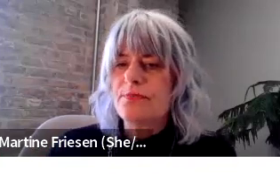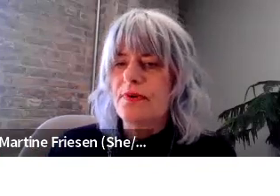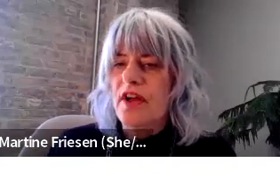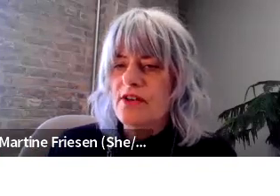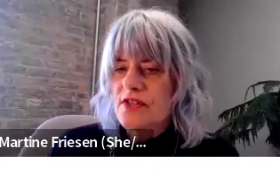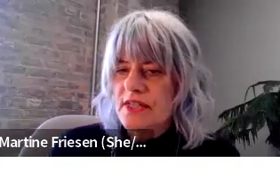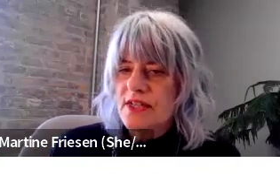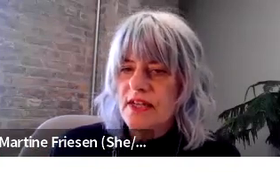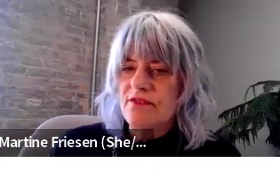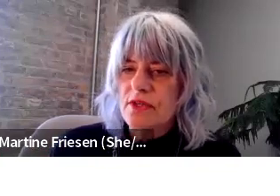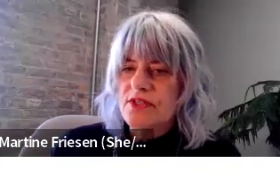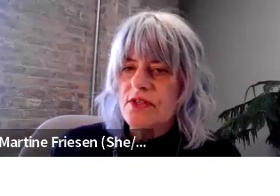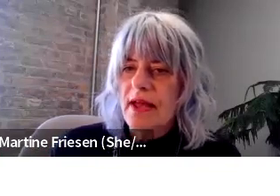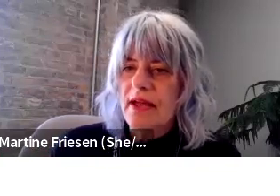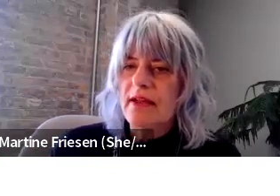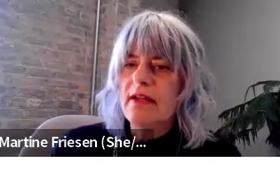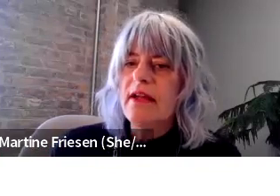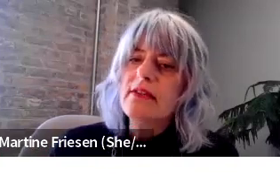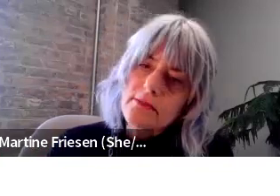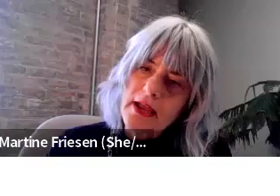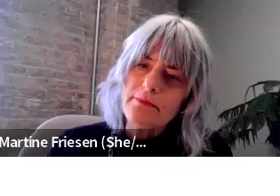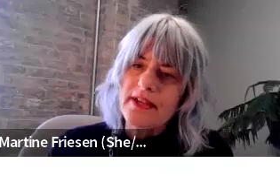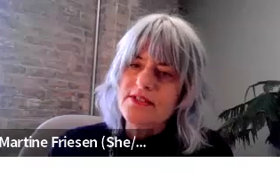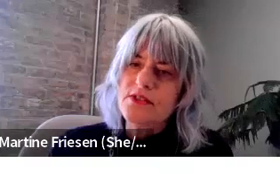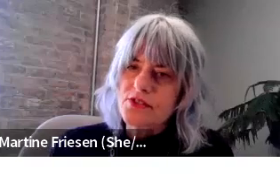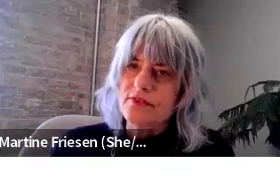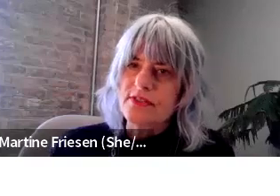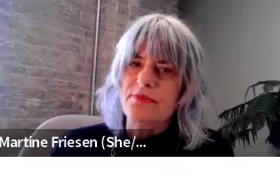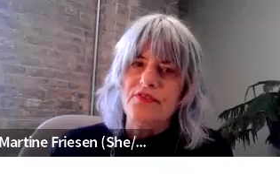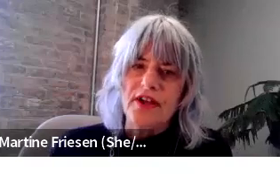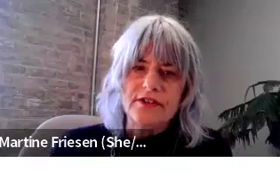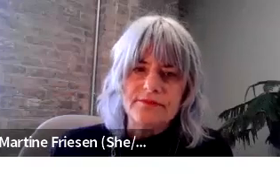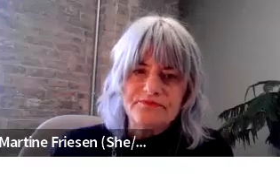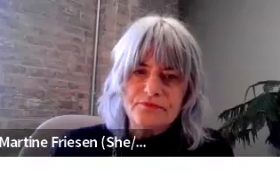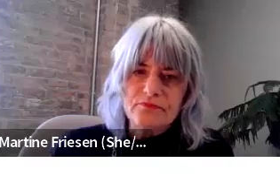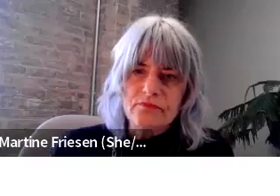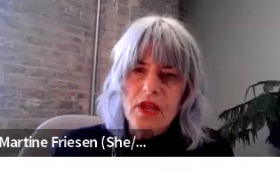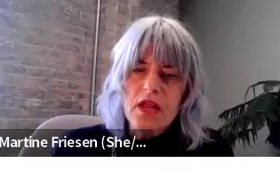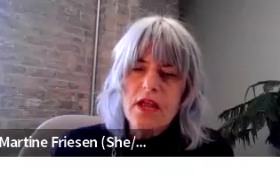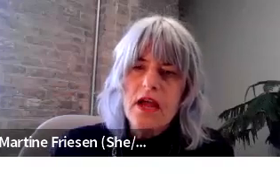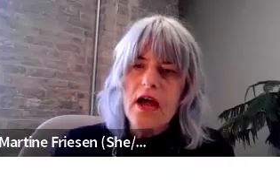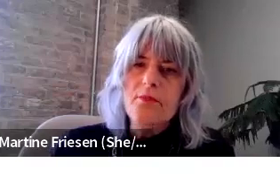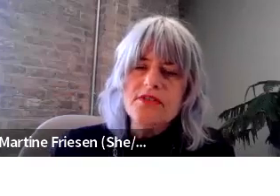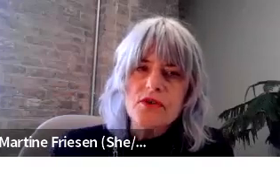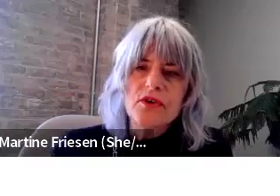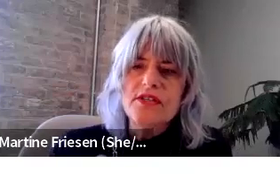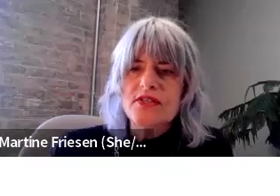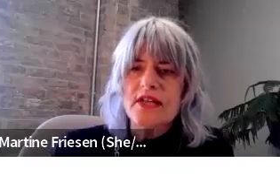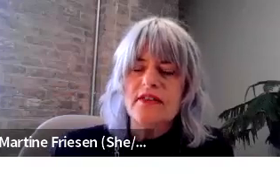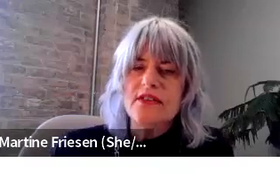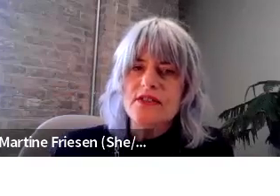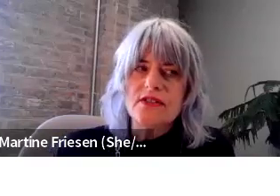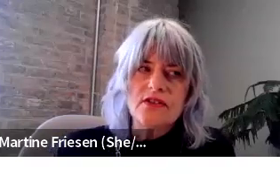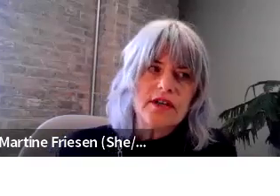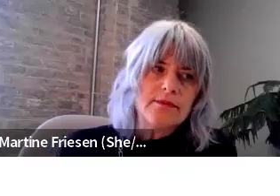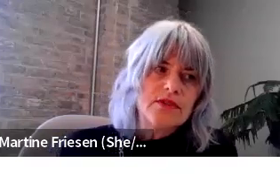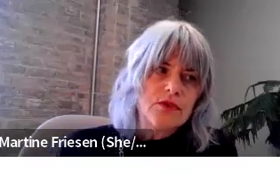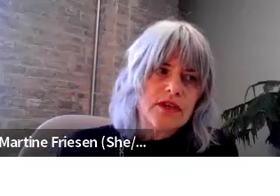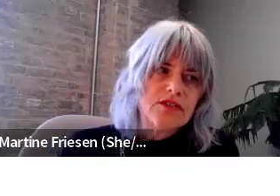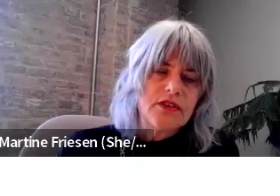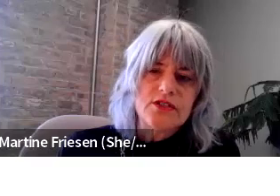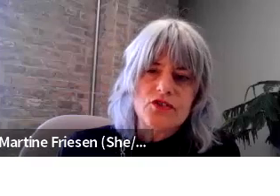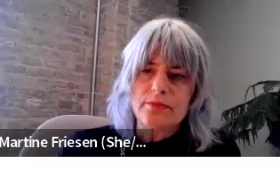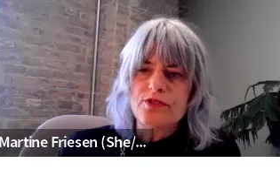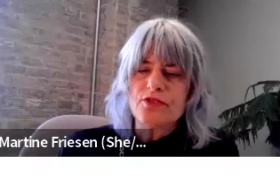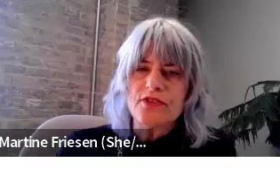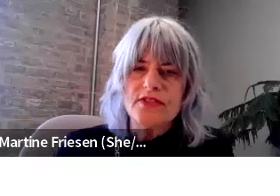your service provider sends an invoice to MAC, and then MAC pays the service provider. I'm also going to say, and this is not, I'm